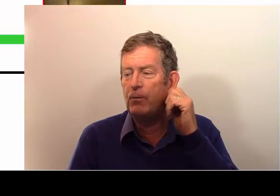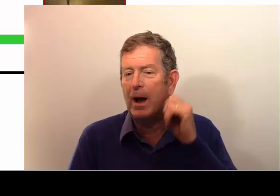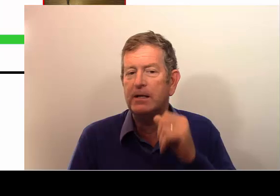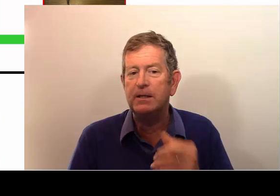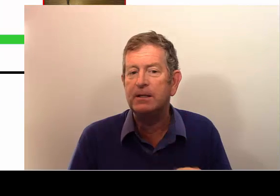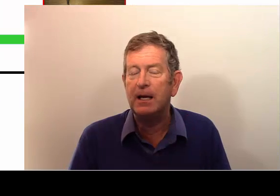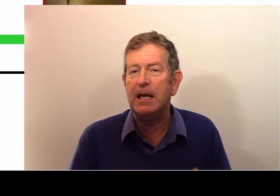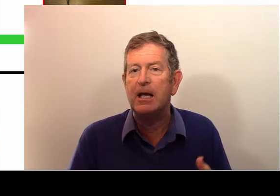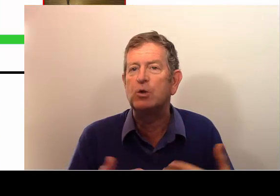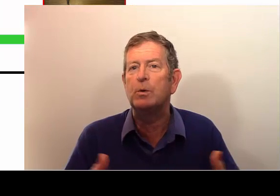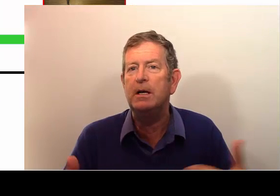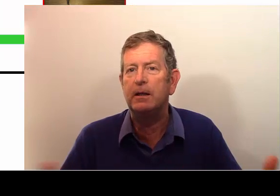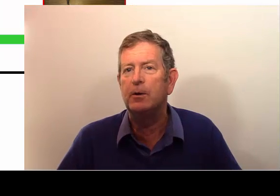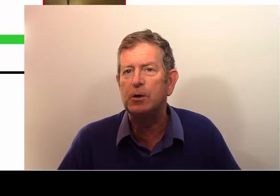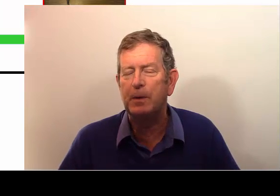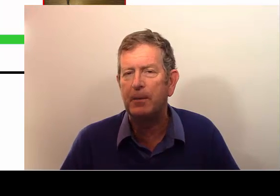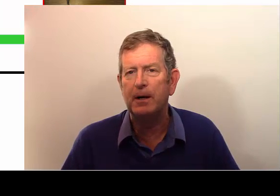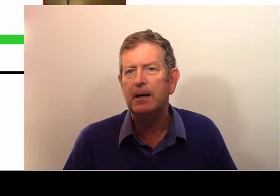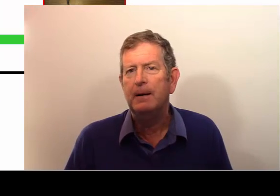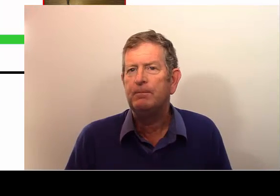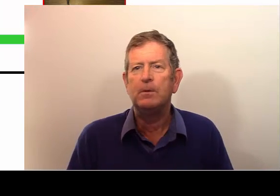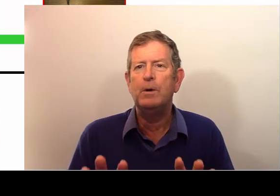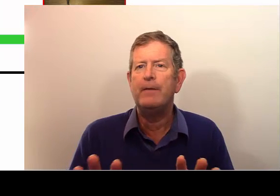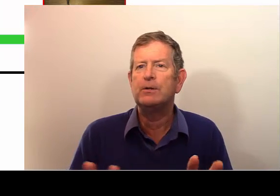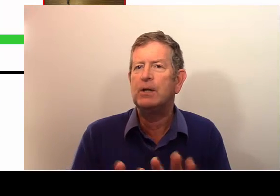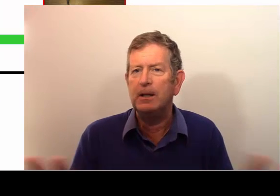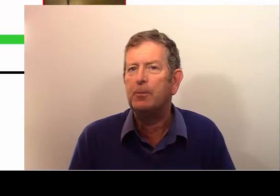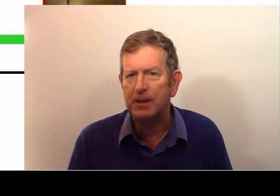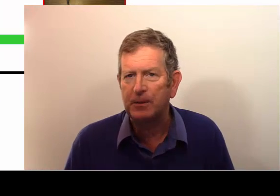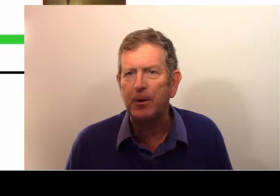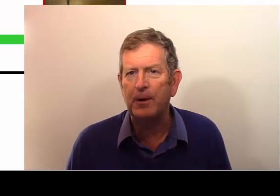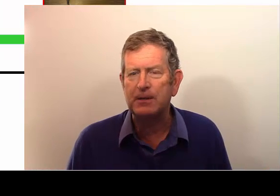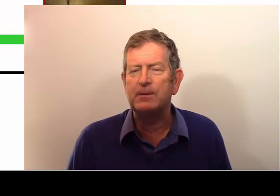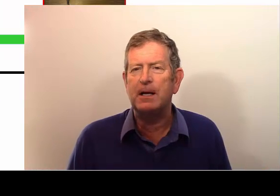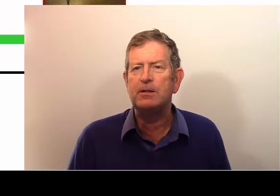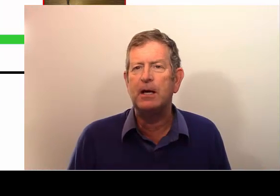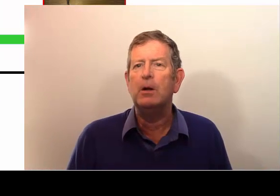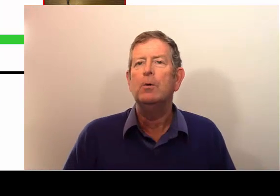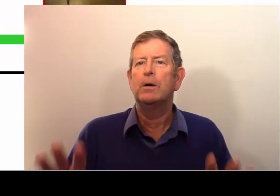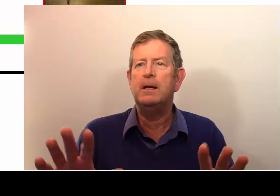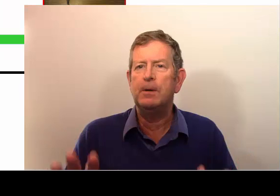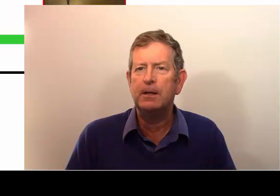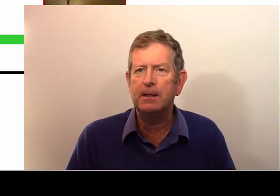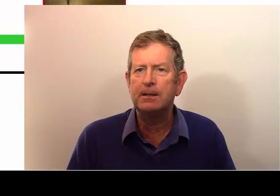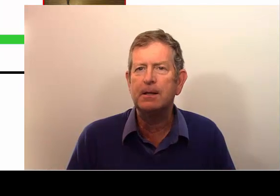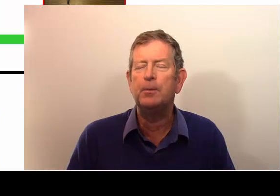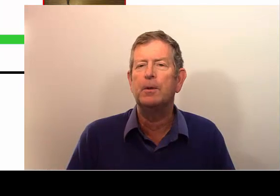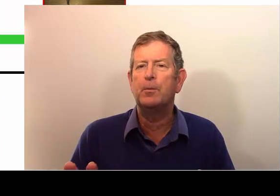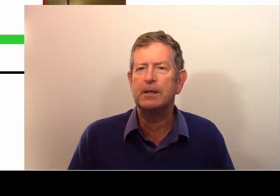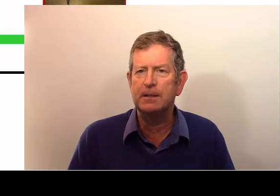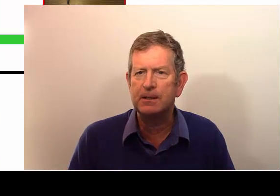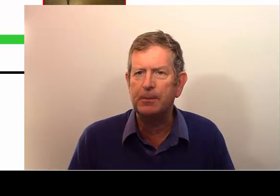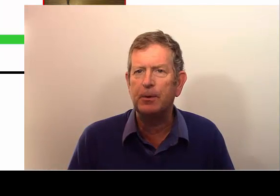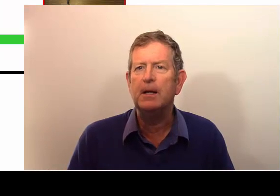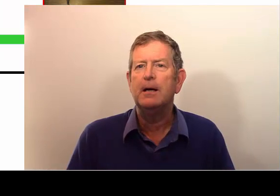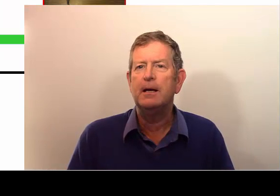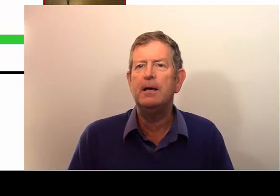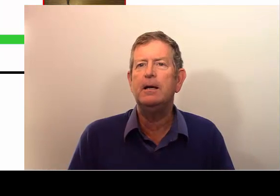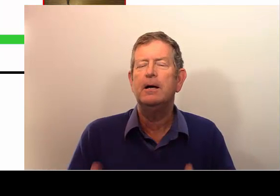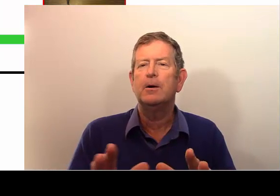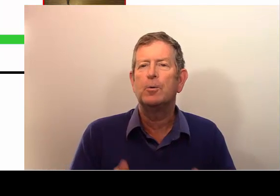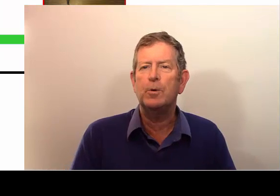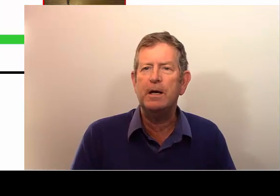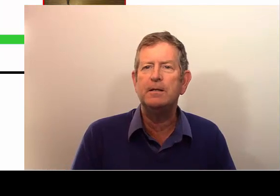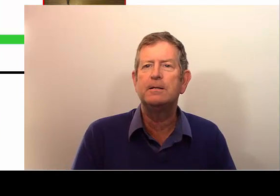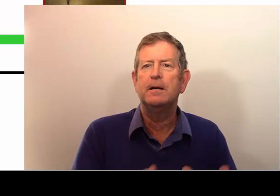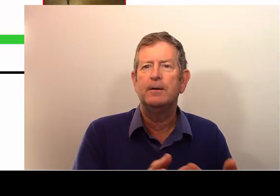asking yourself, why isn't he saying he is reading the newspaper? We haven't studied the present progressive tense yet. We're keeping things simple, the present simple.